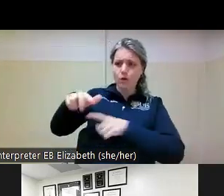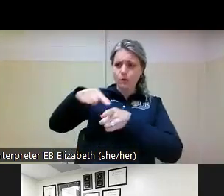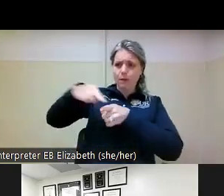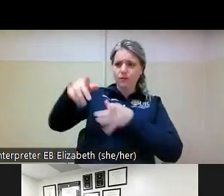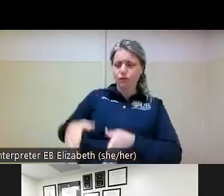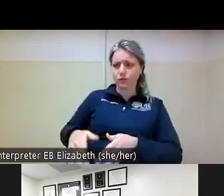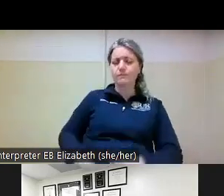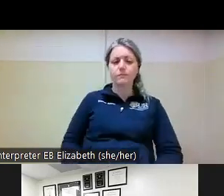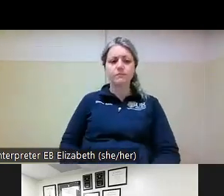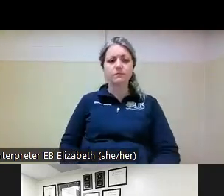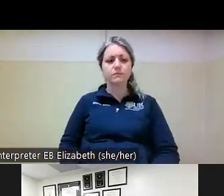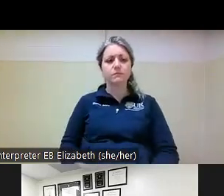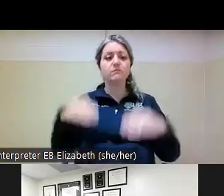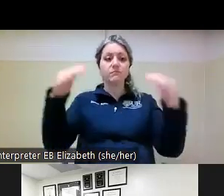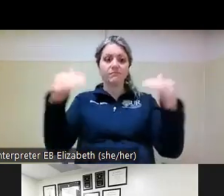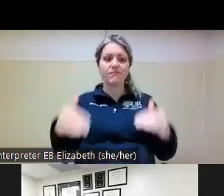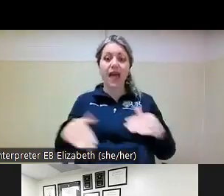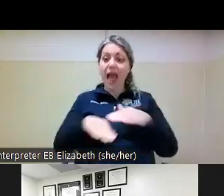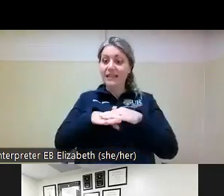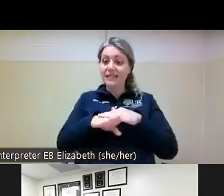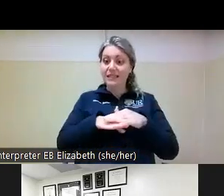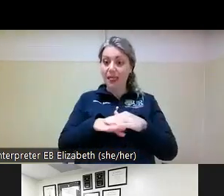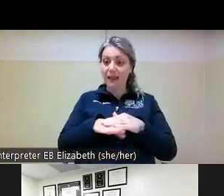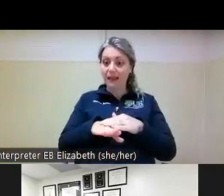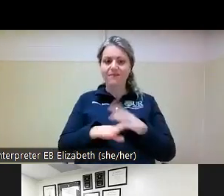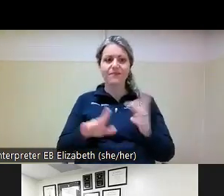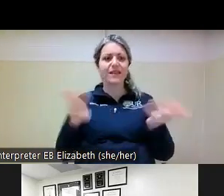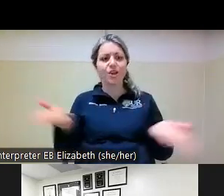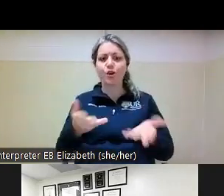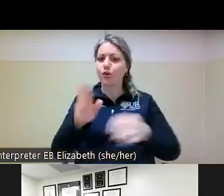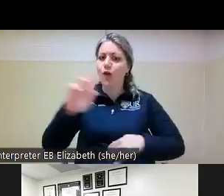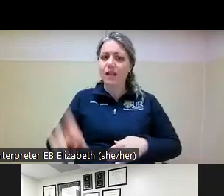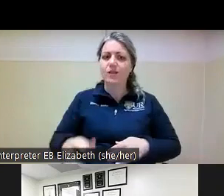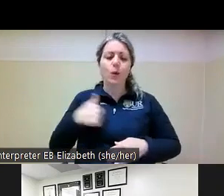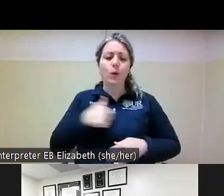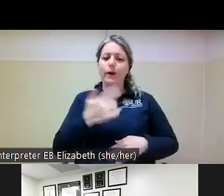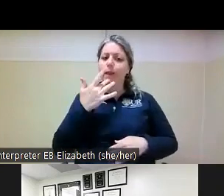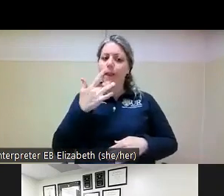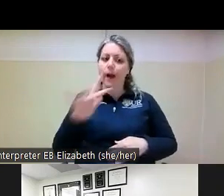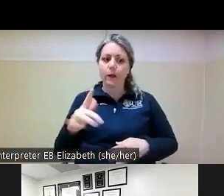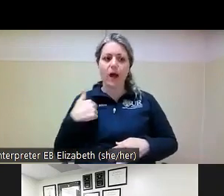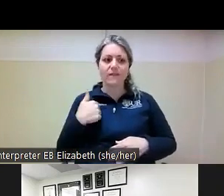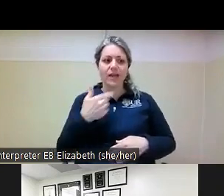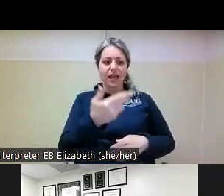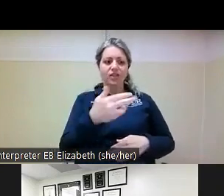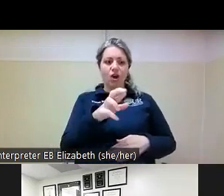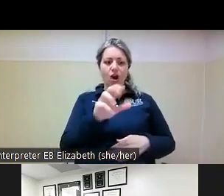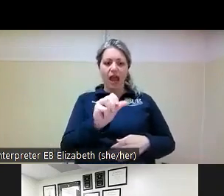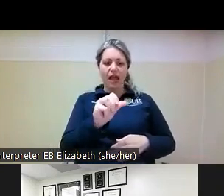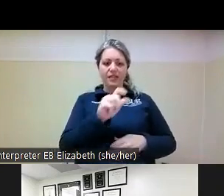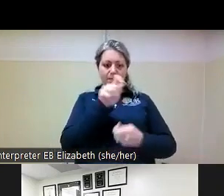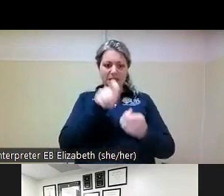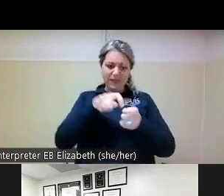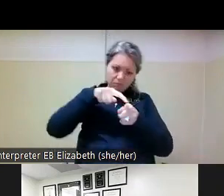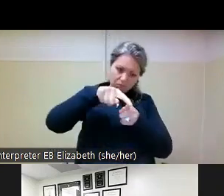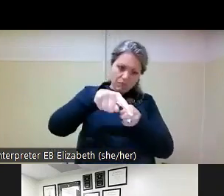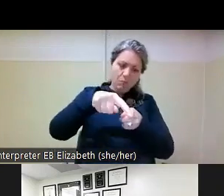accessibility. We are very lucky in Rochester to have HRA providers and an